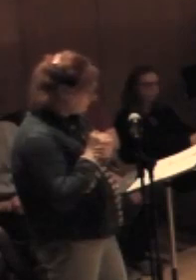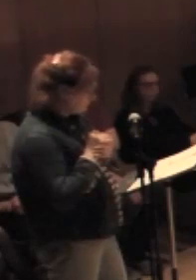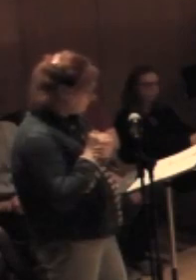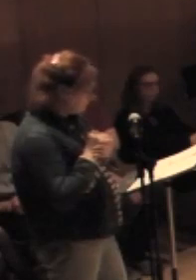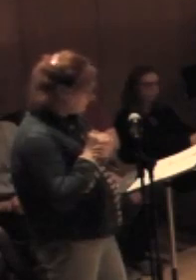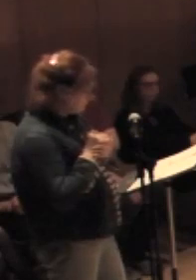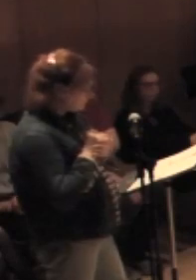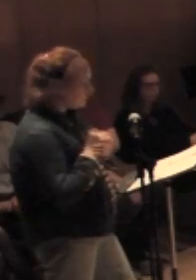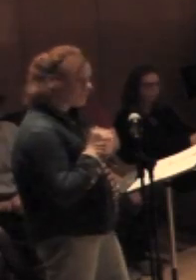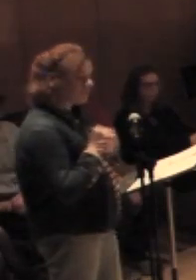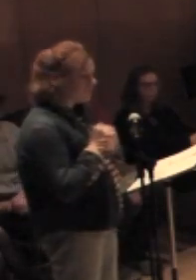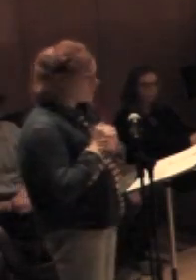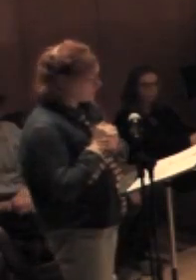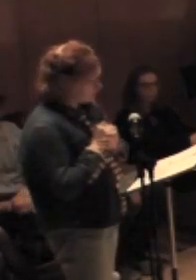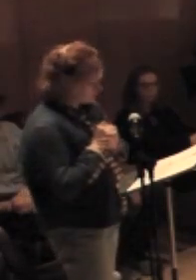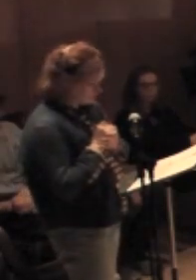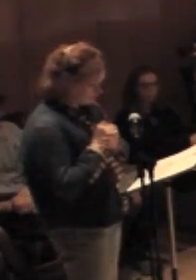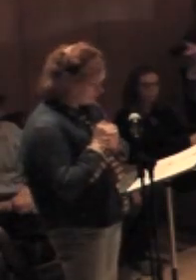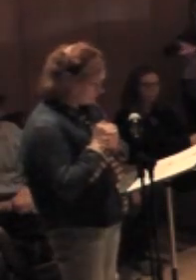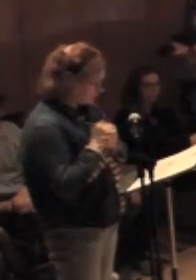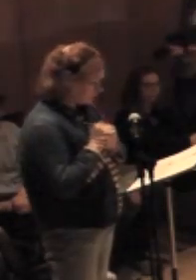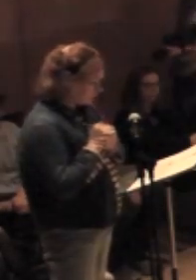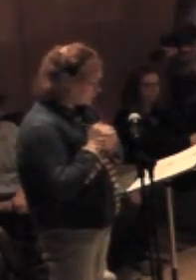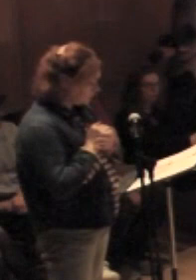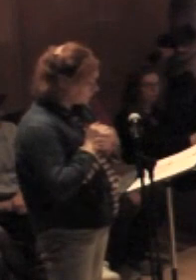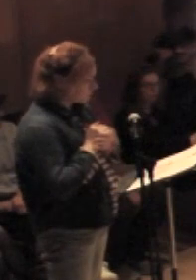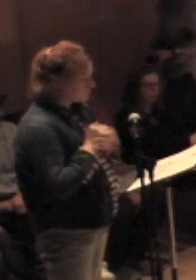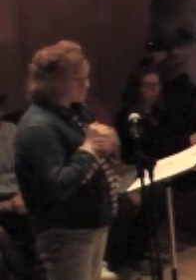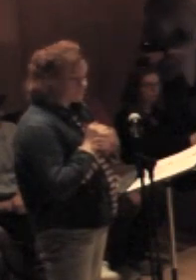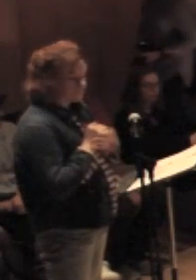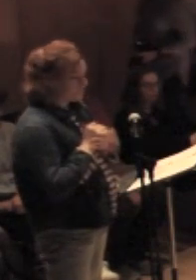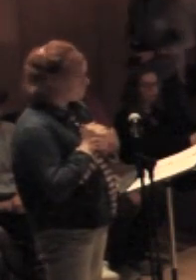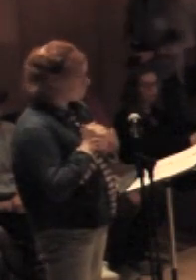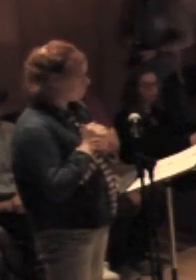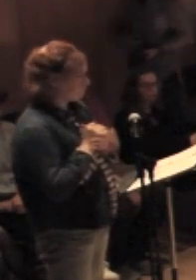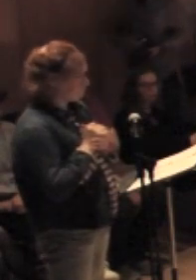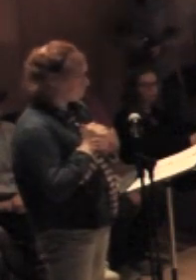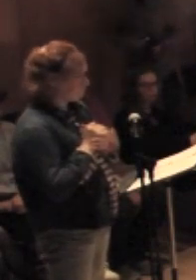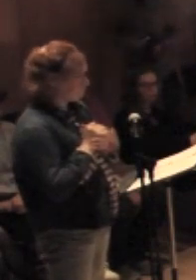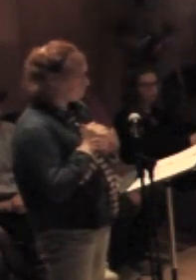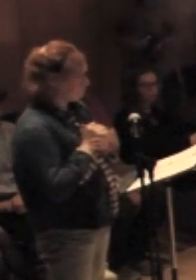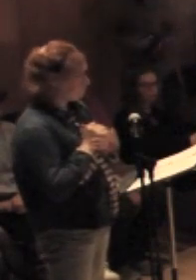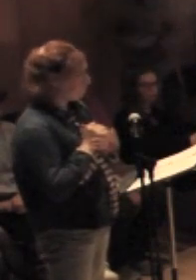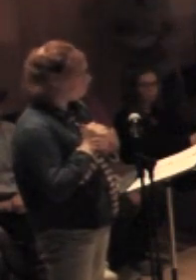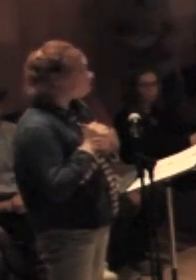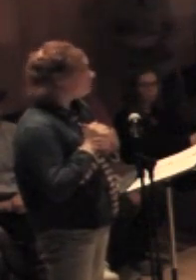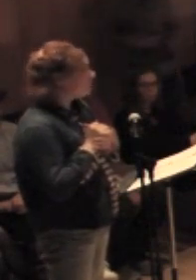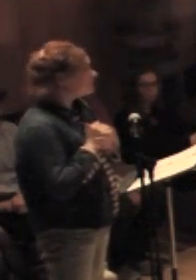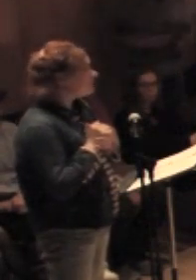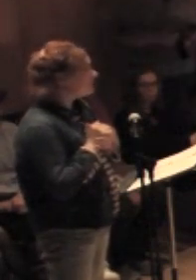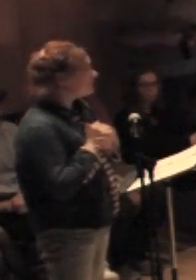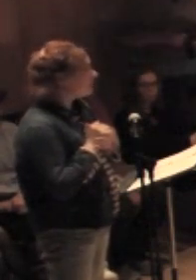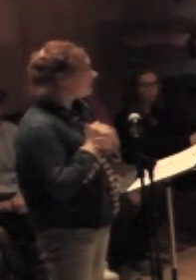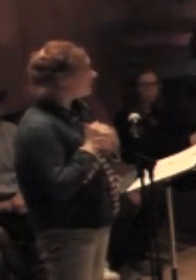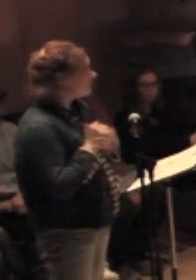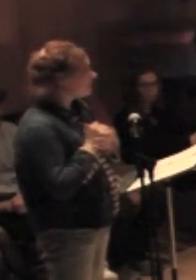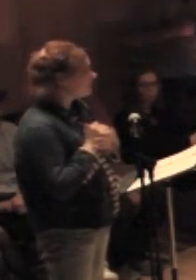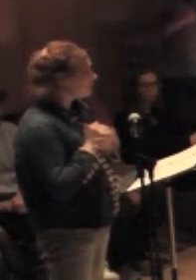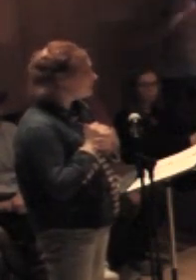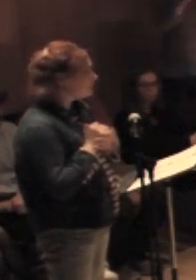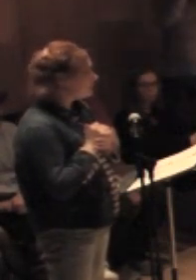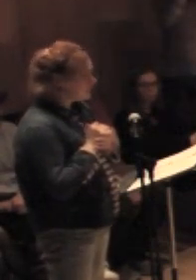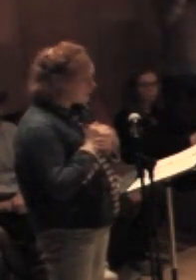silly I can see it I can see that there is something you're sad it's